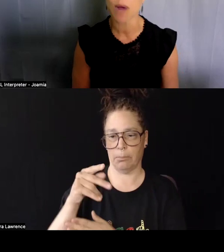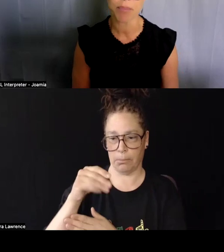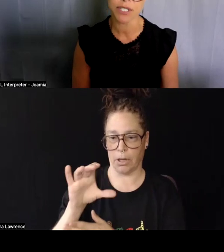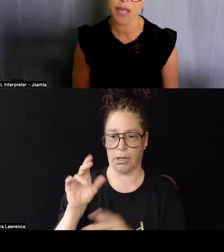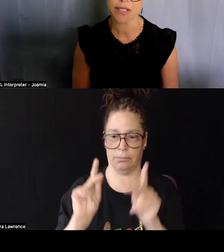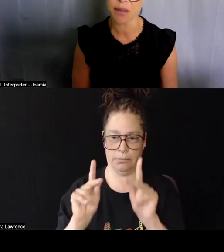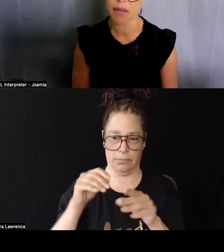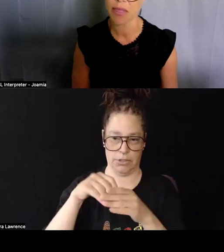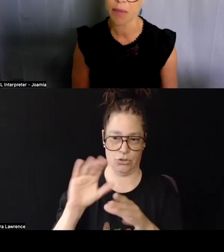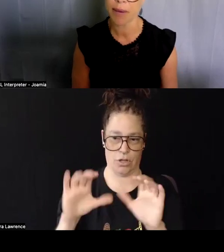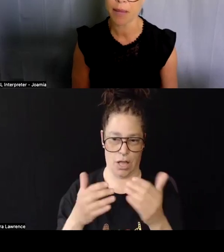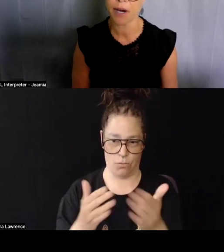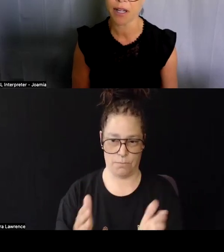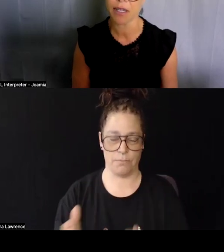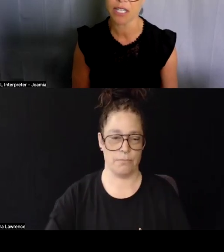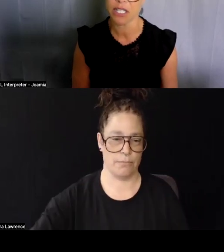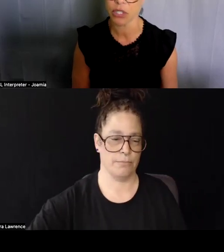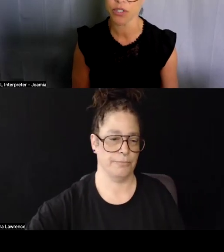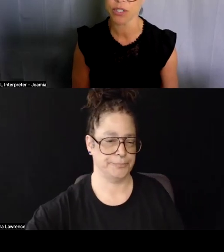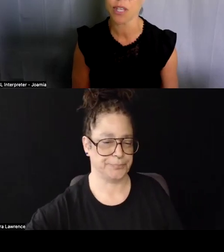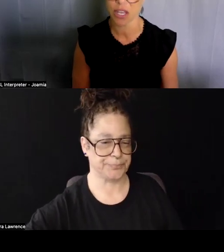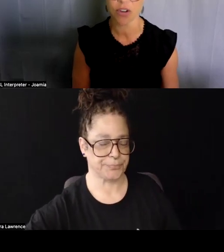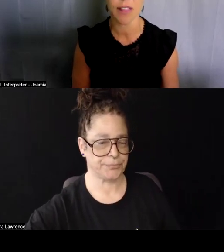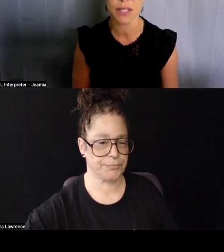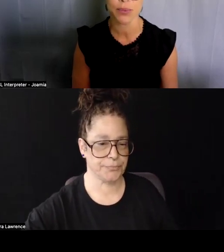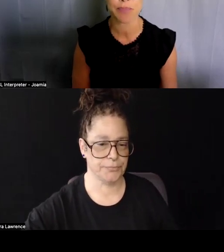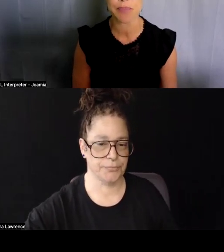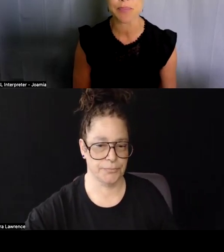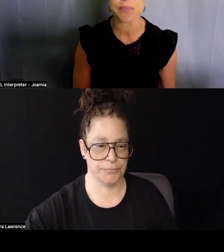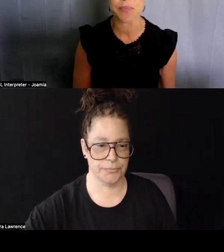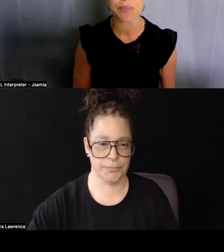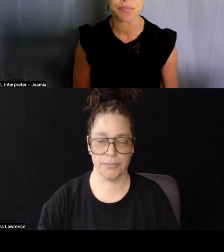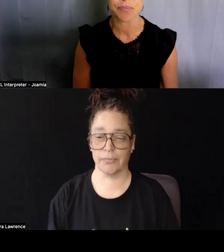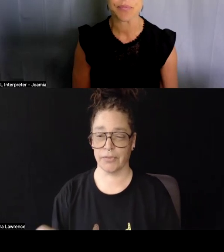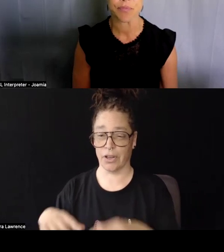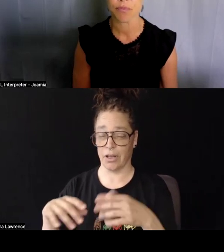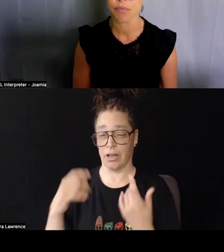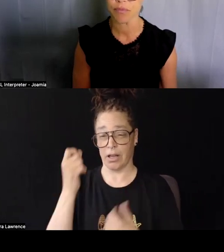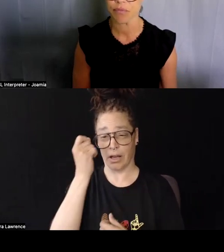How you represent the BIPOC individuals in your classroom.